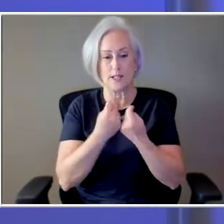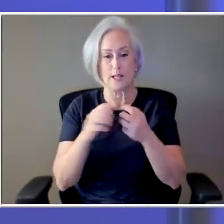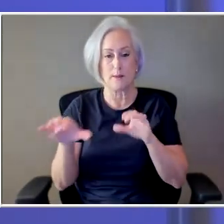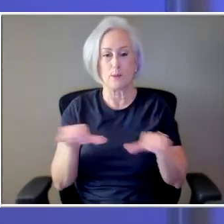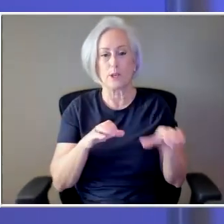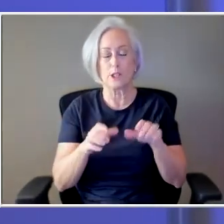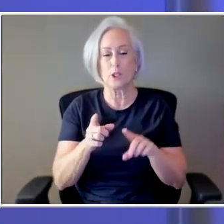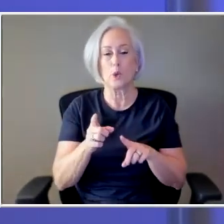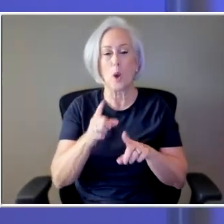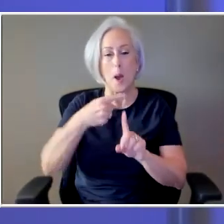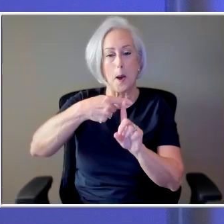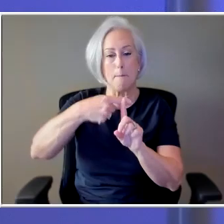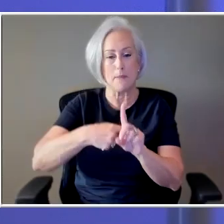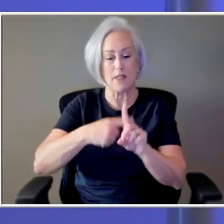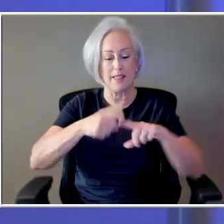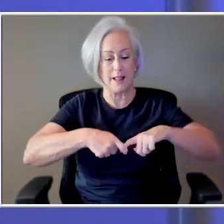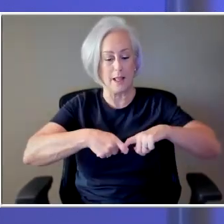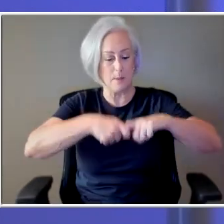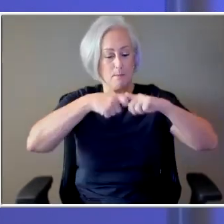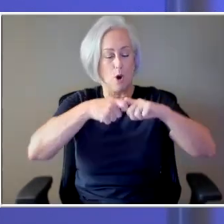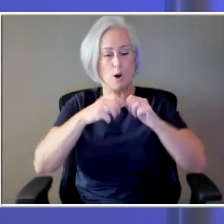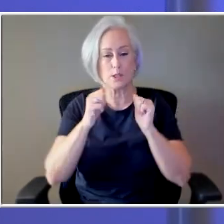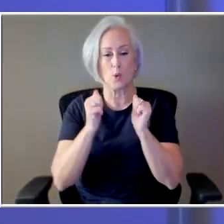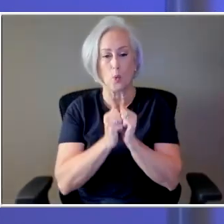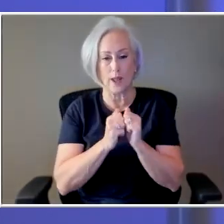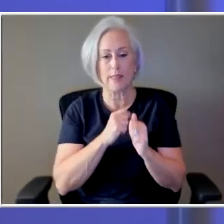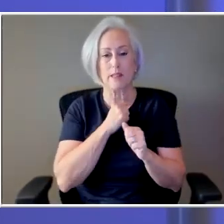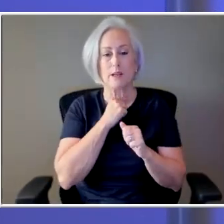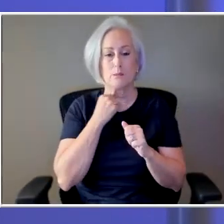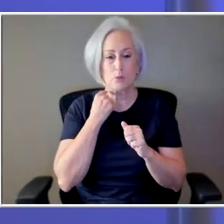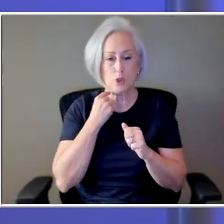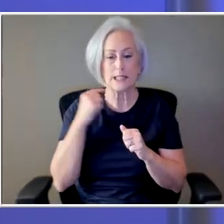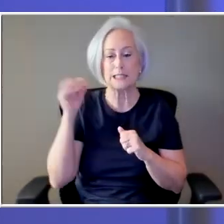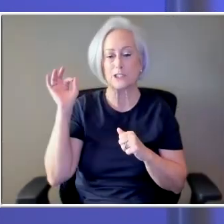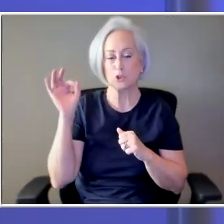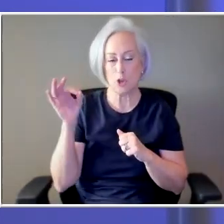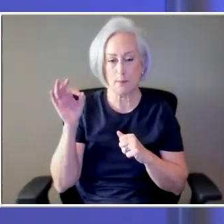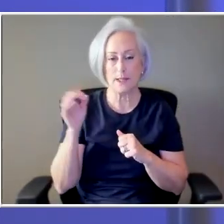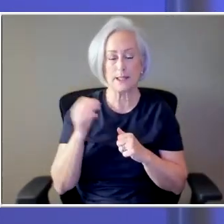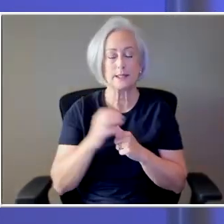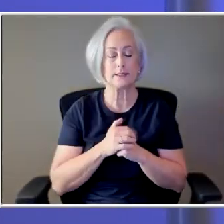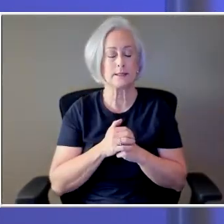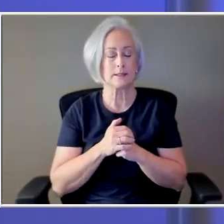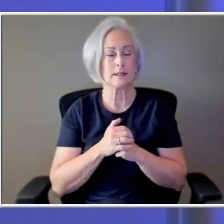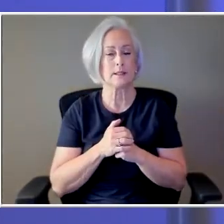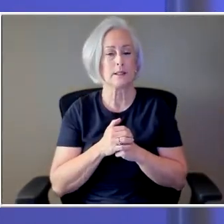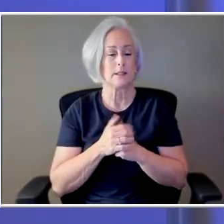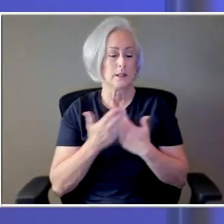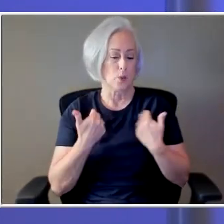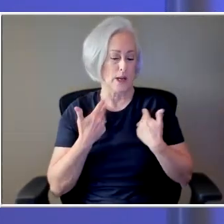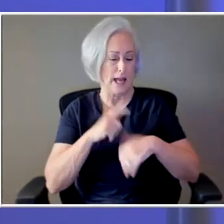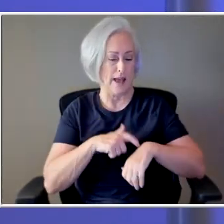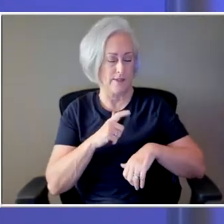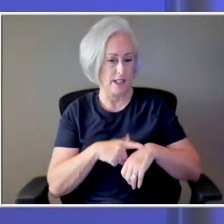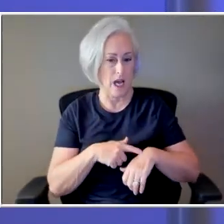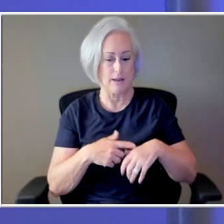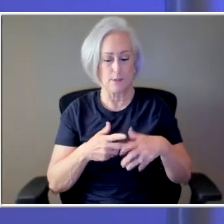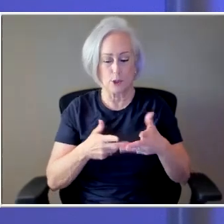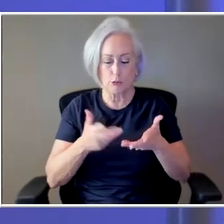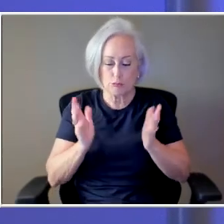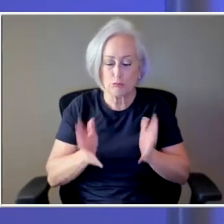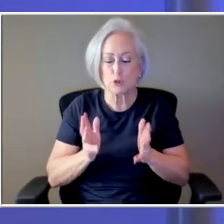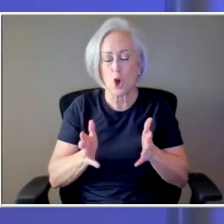with our chaplains, and that's where we all come together and have just some time to talk through patients that we've